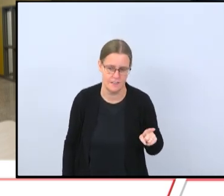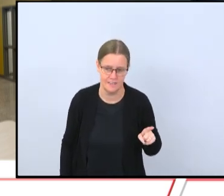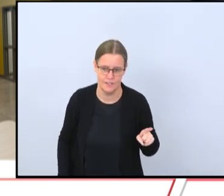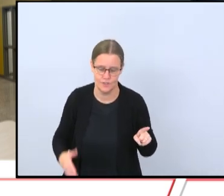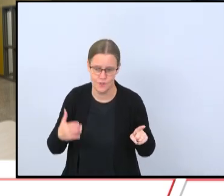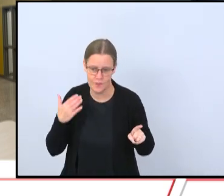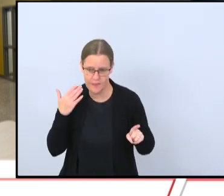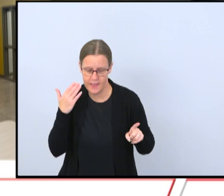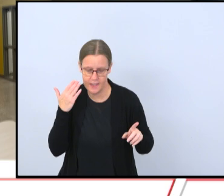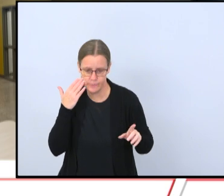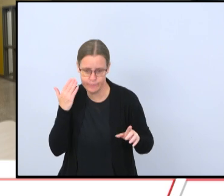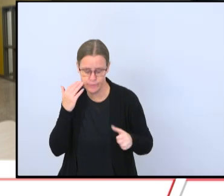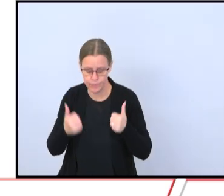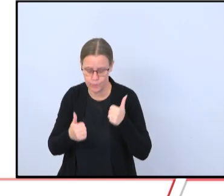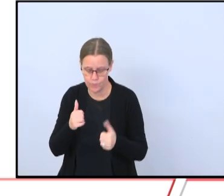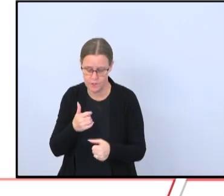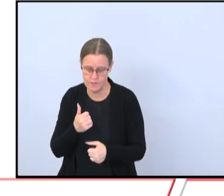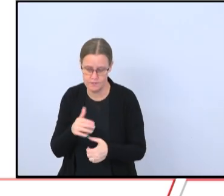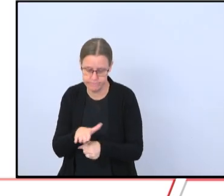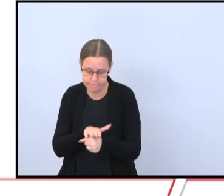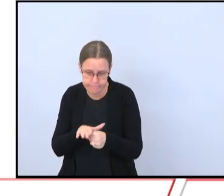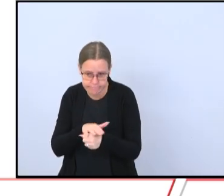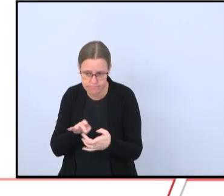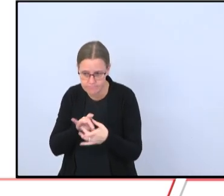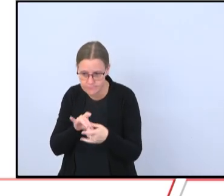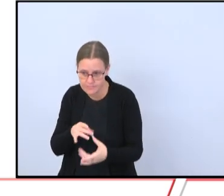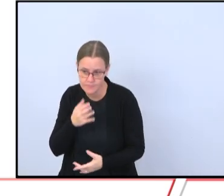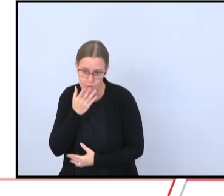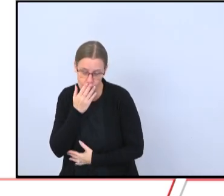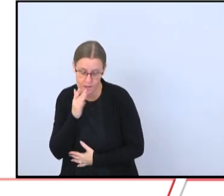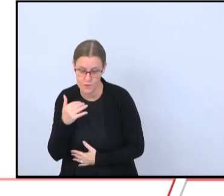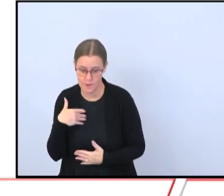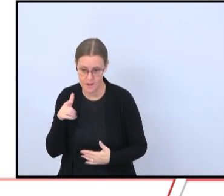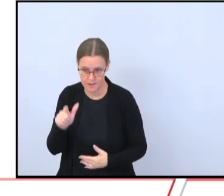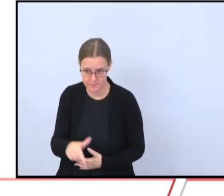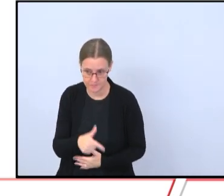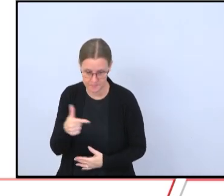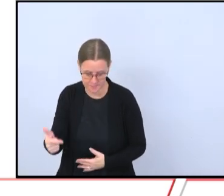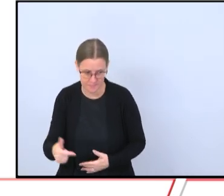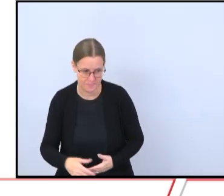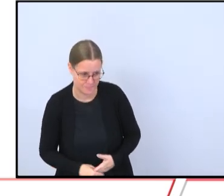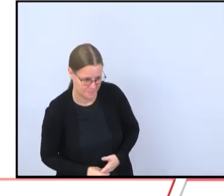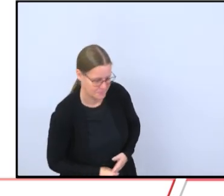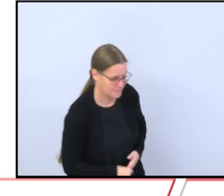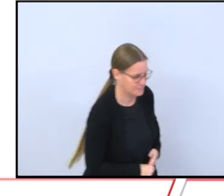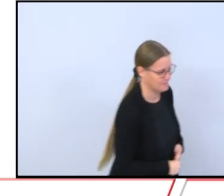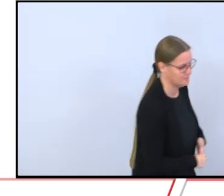to their neighborhood. From there, I'm going to pass it back to Gloria.